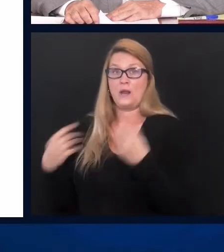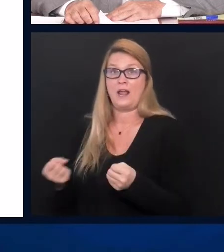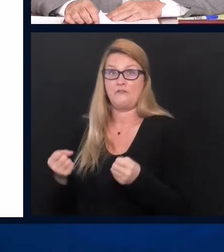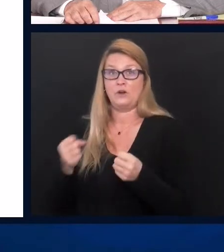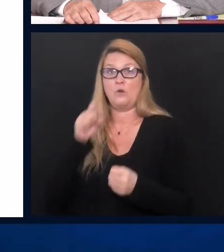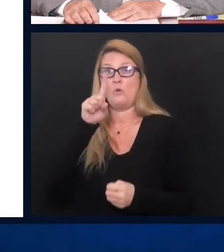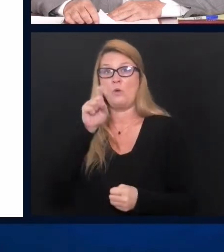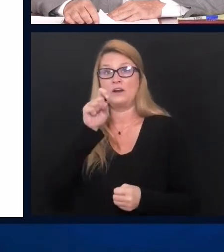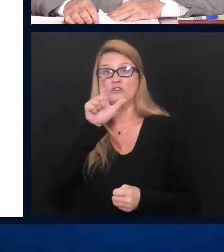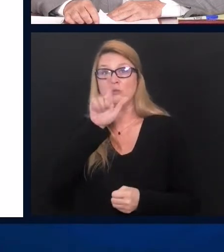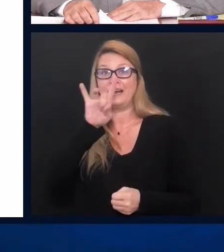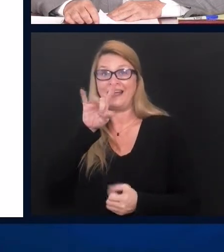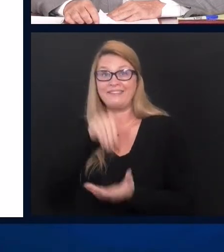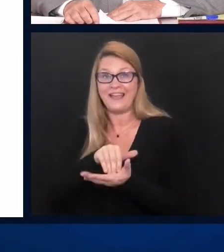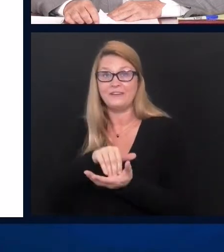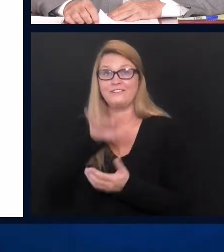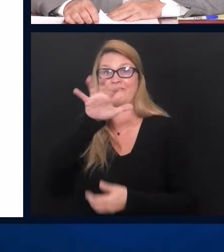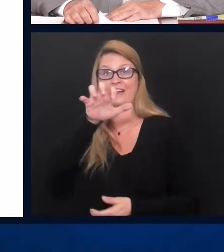of